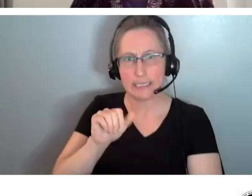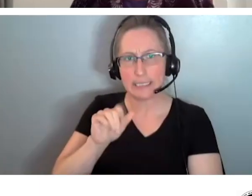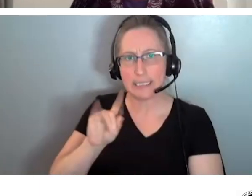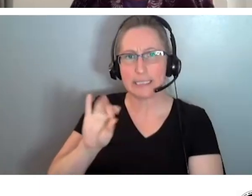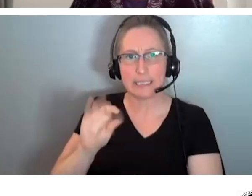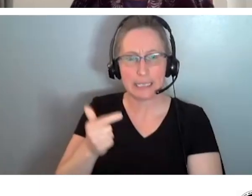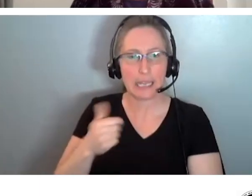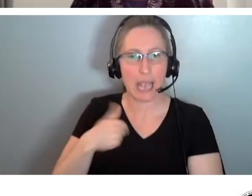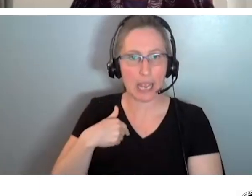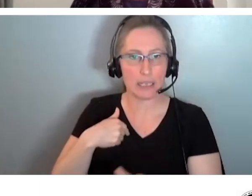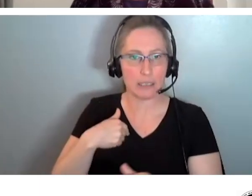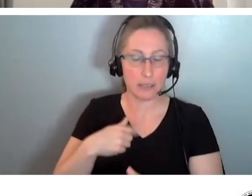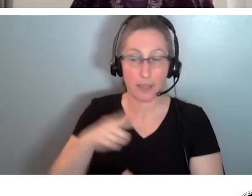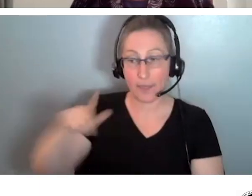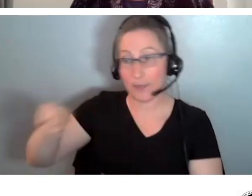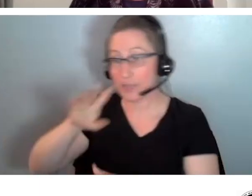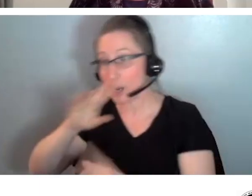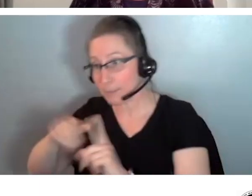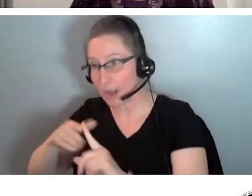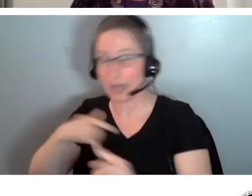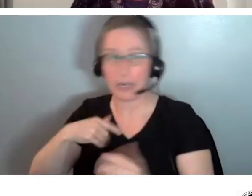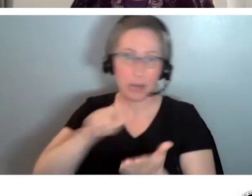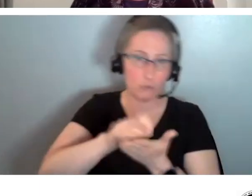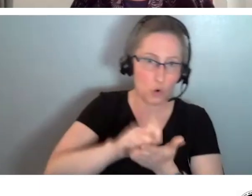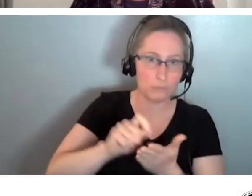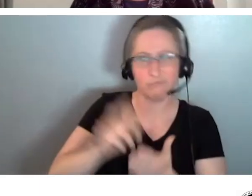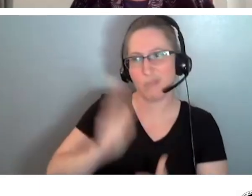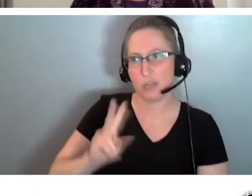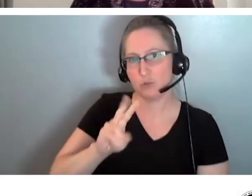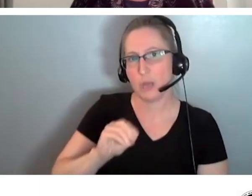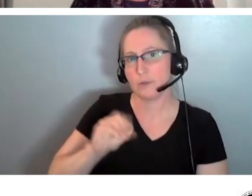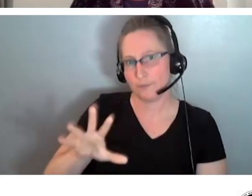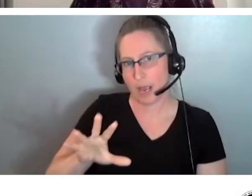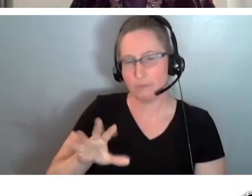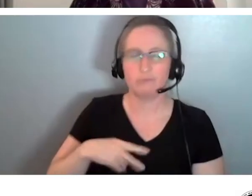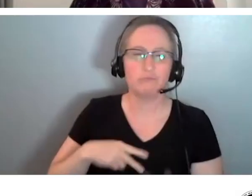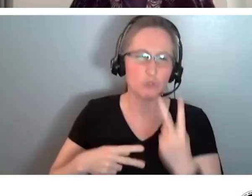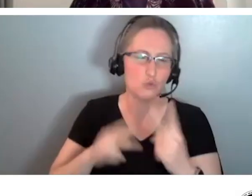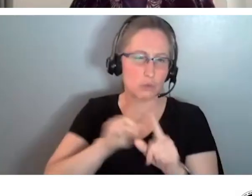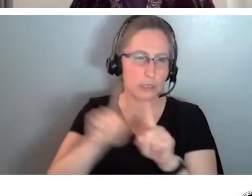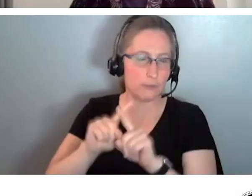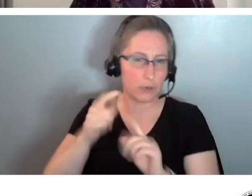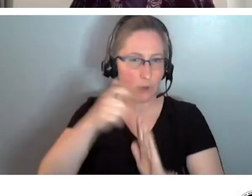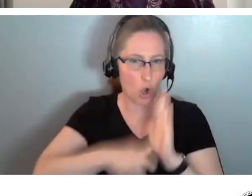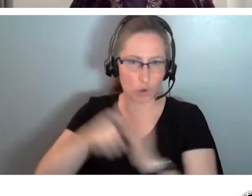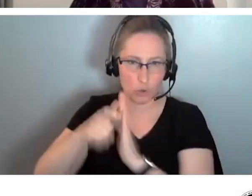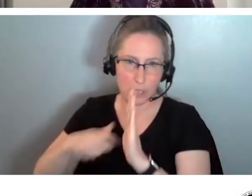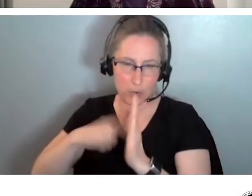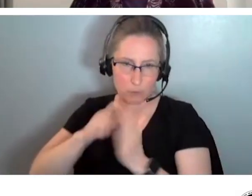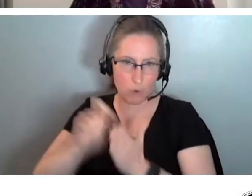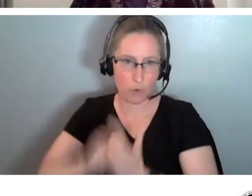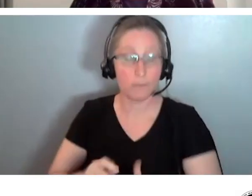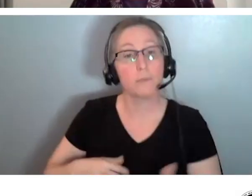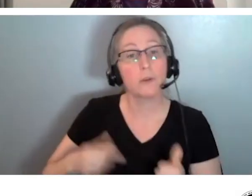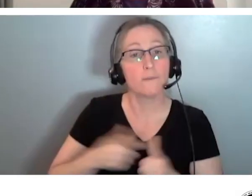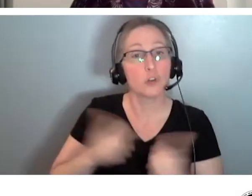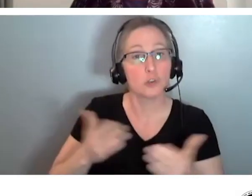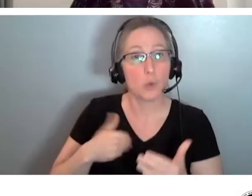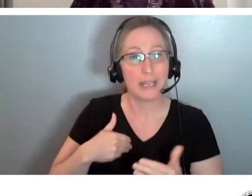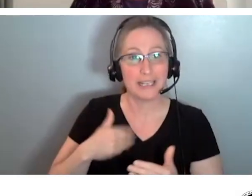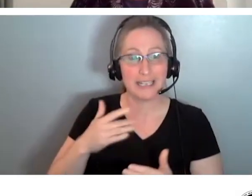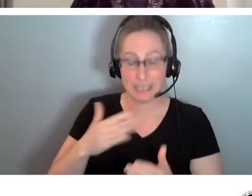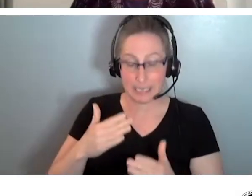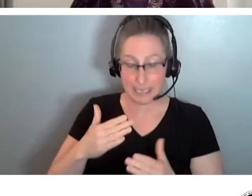talked about and that I wrote about around '05, in '05, two different articles on it. So in the beginning, we have distancing